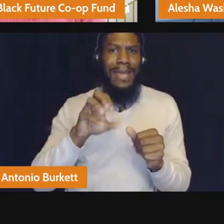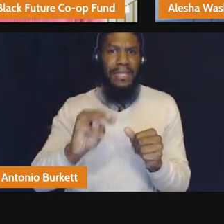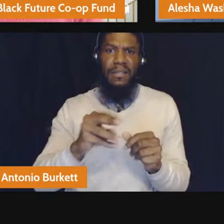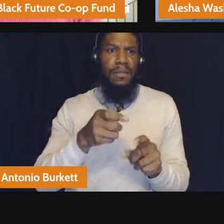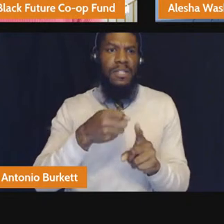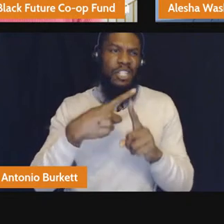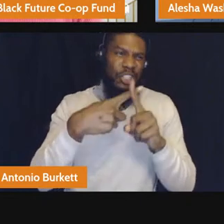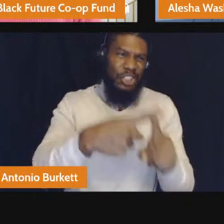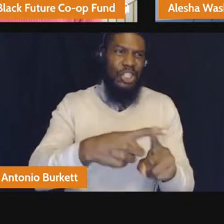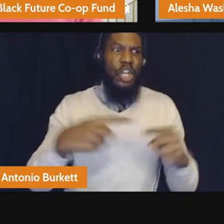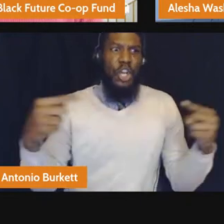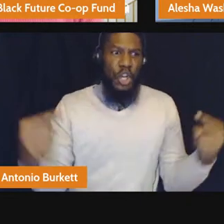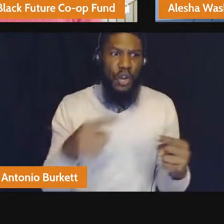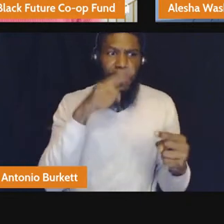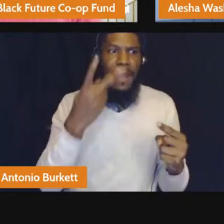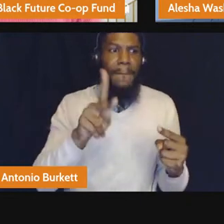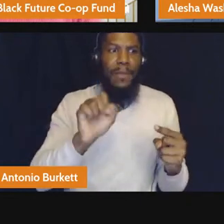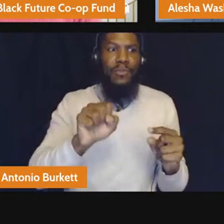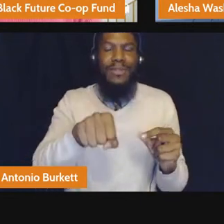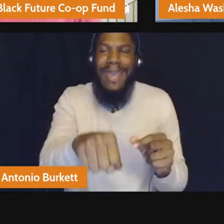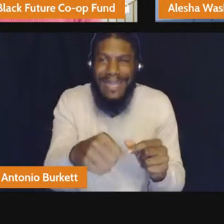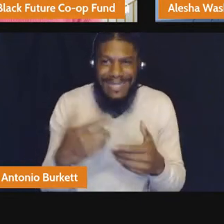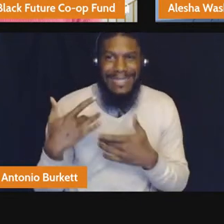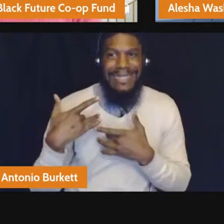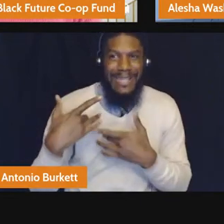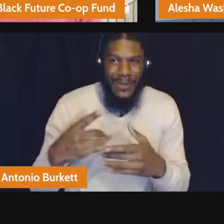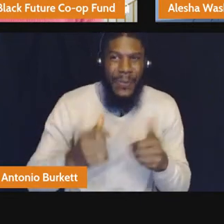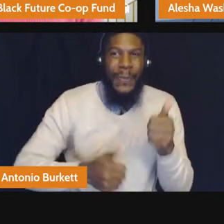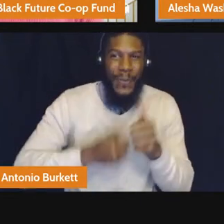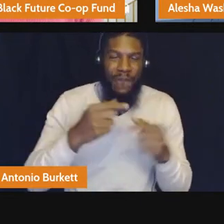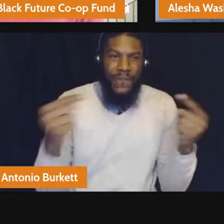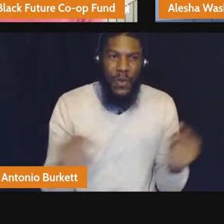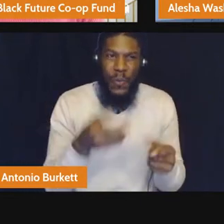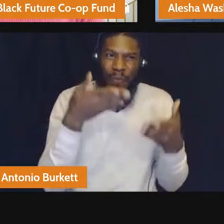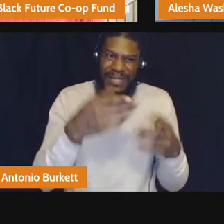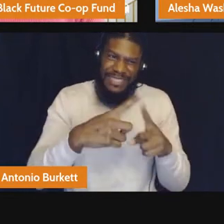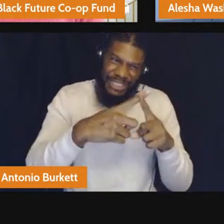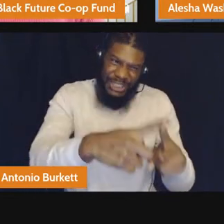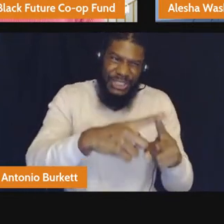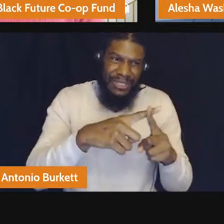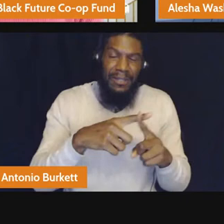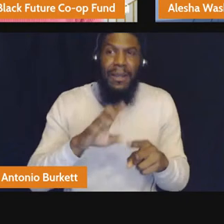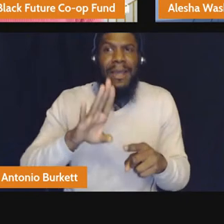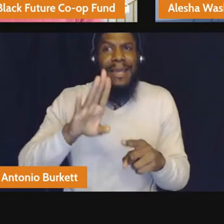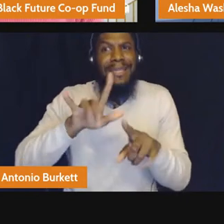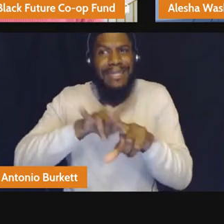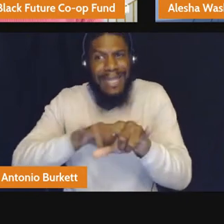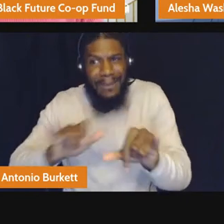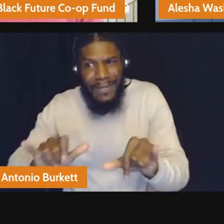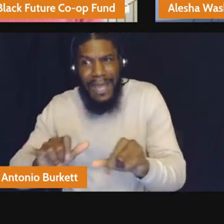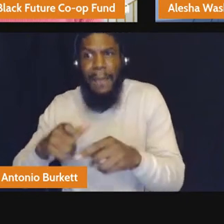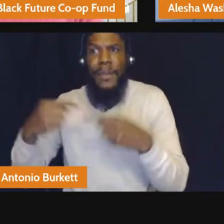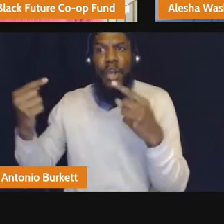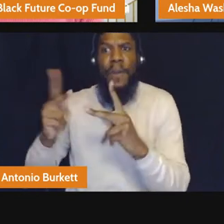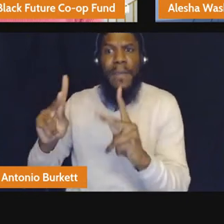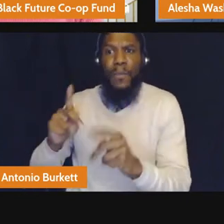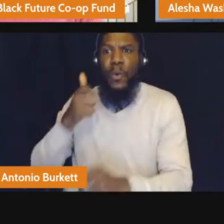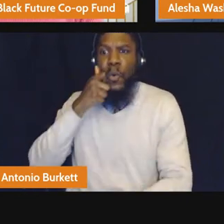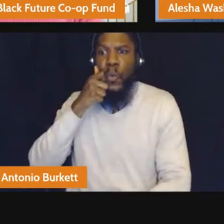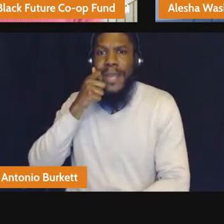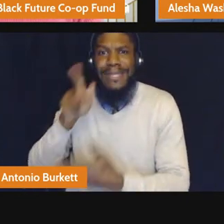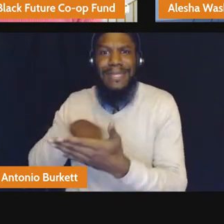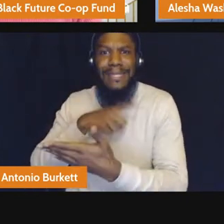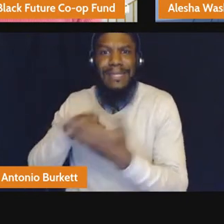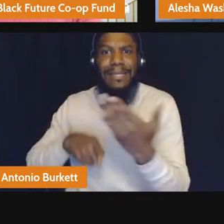obviously that certainly is where most of the harm lies, but it also hurts those who are racist, that they eliminate things for themselves